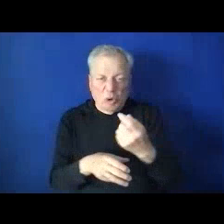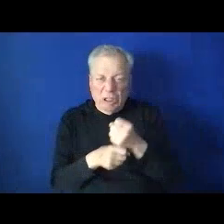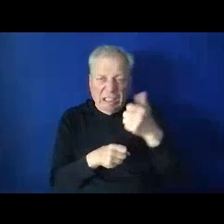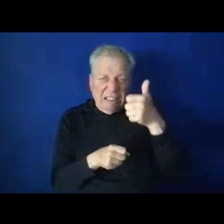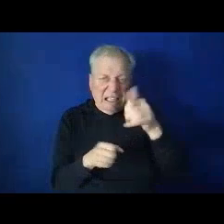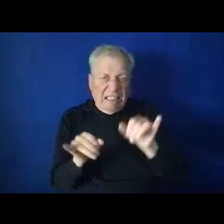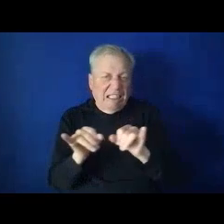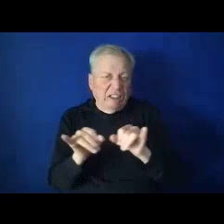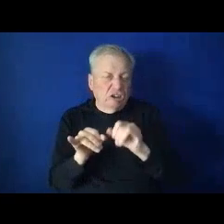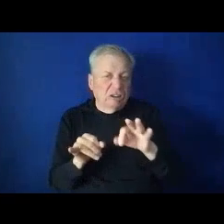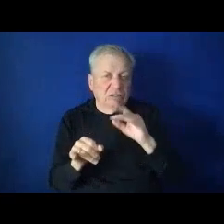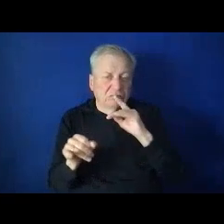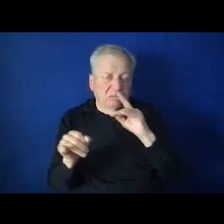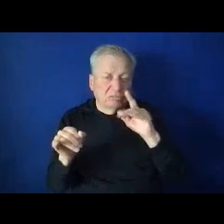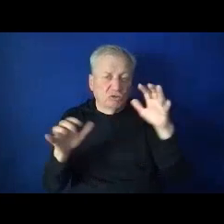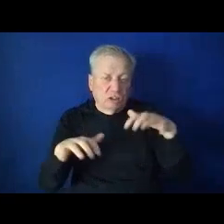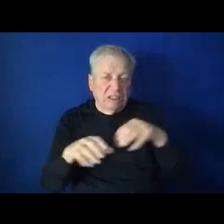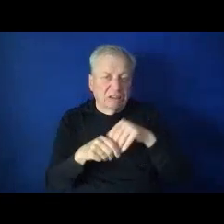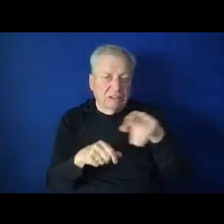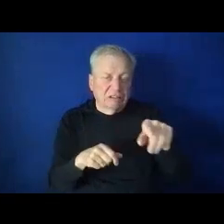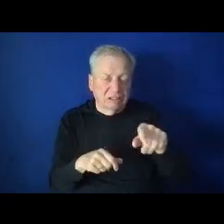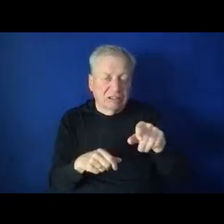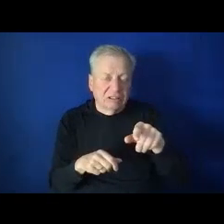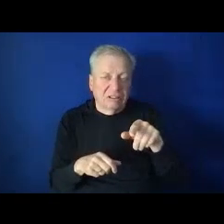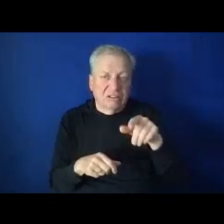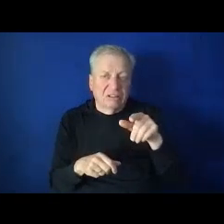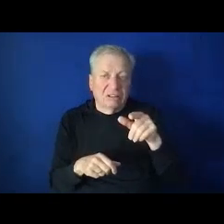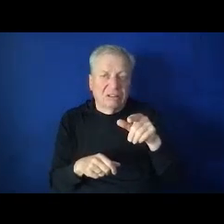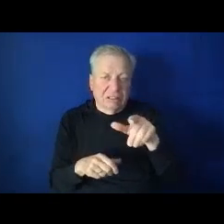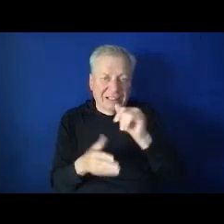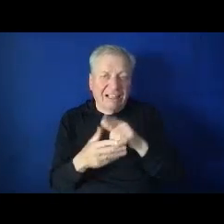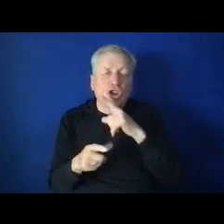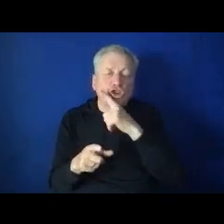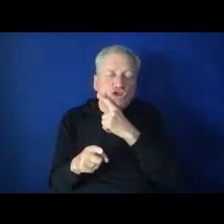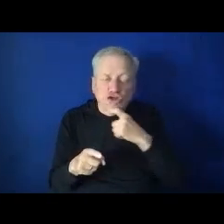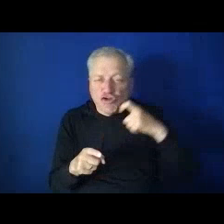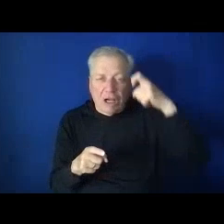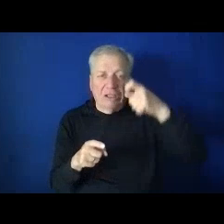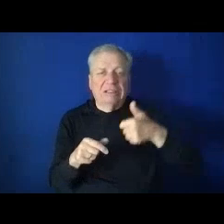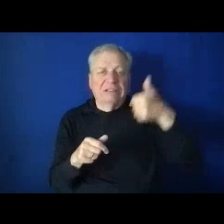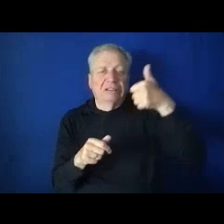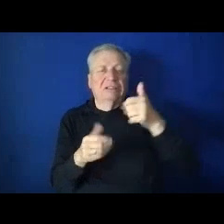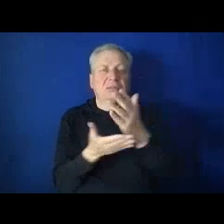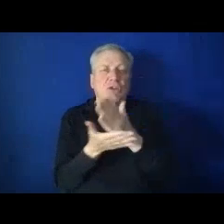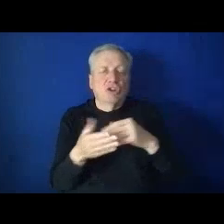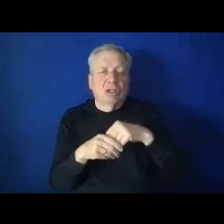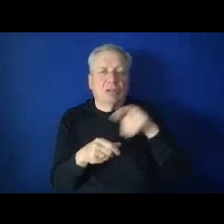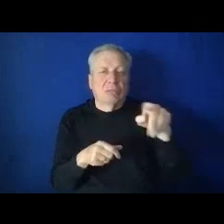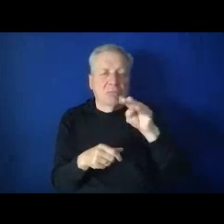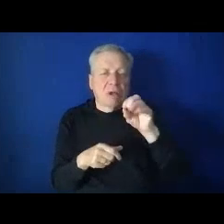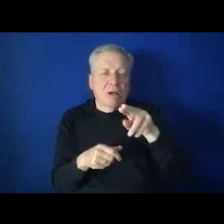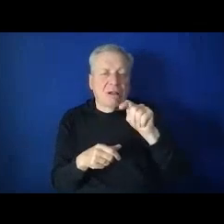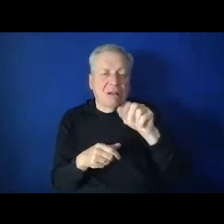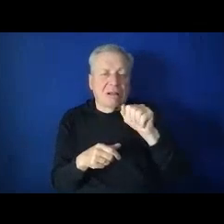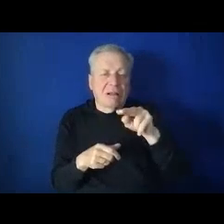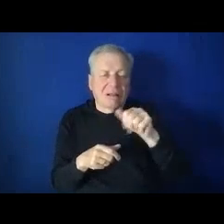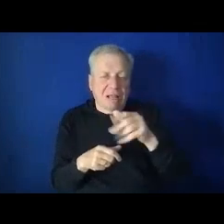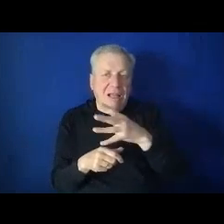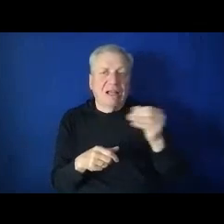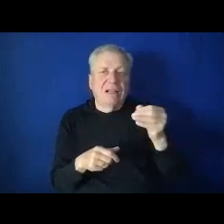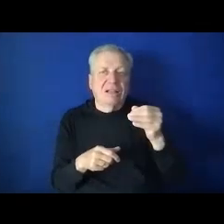in Gardner. And it's the driest part of the state of Montana and the driest part for the state, or